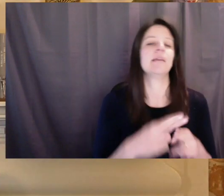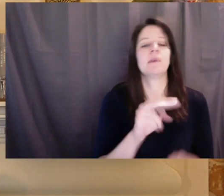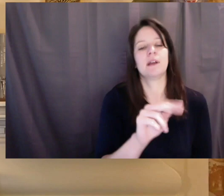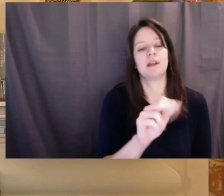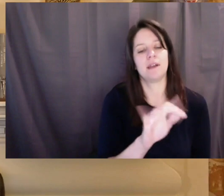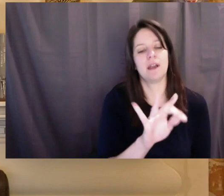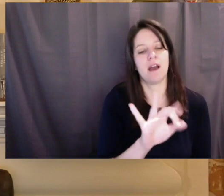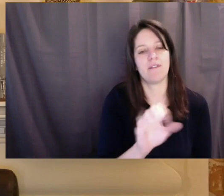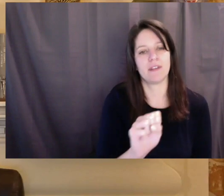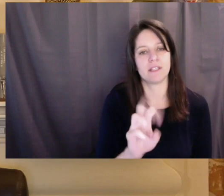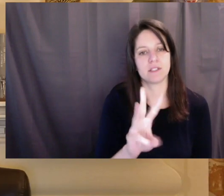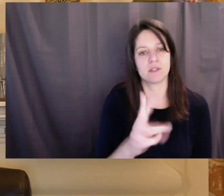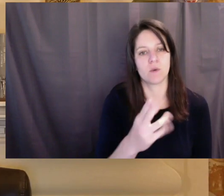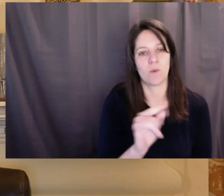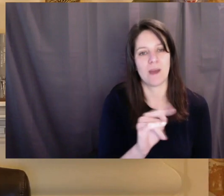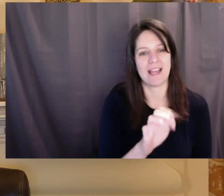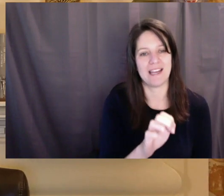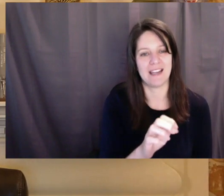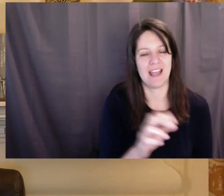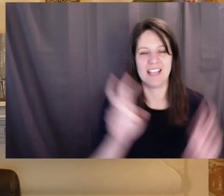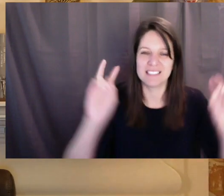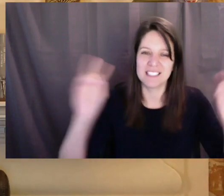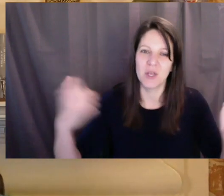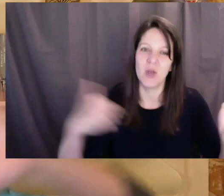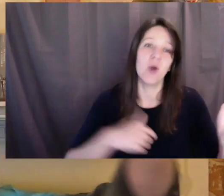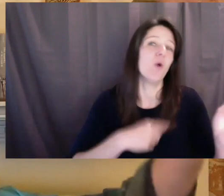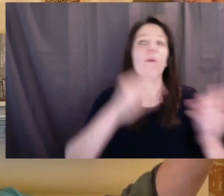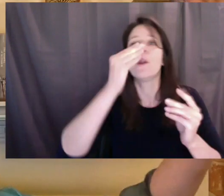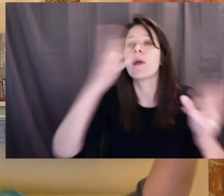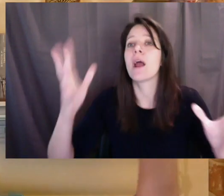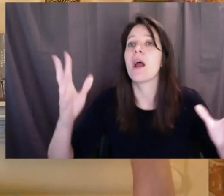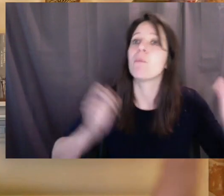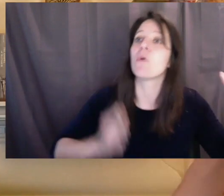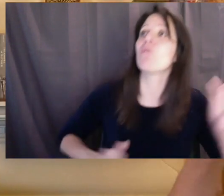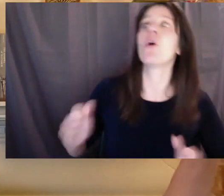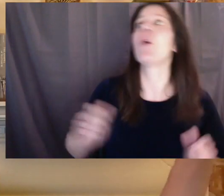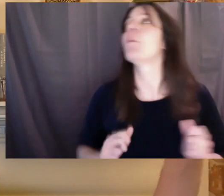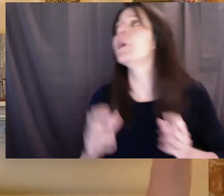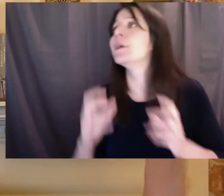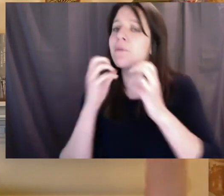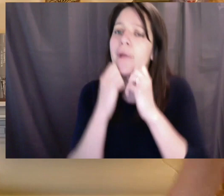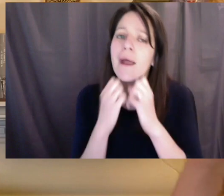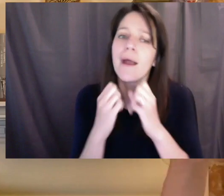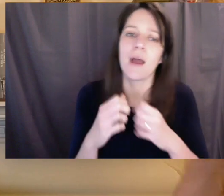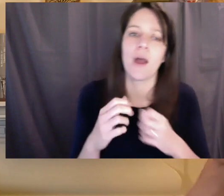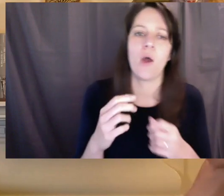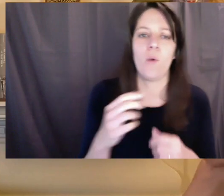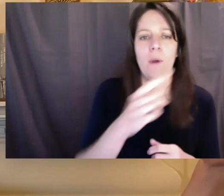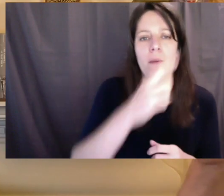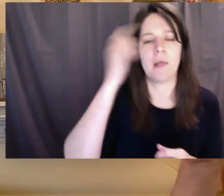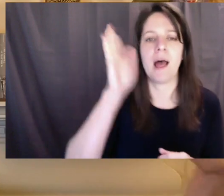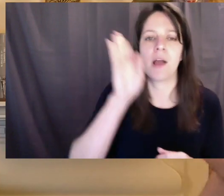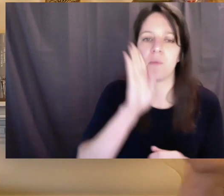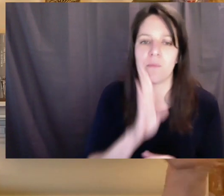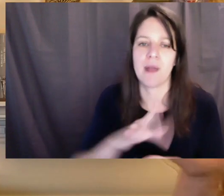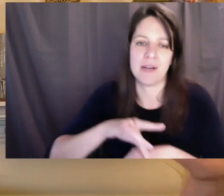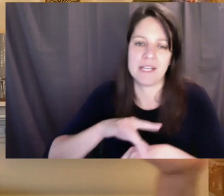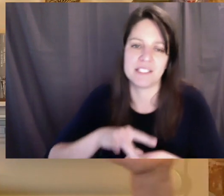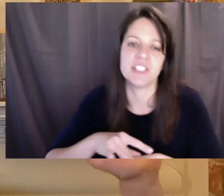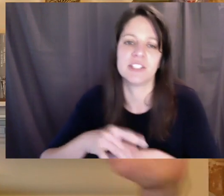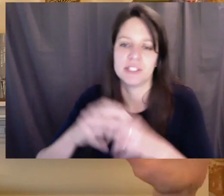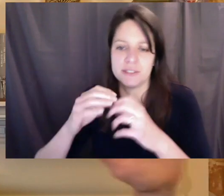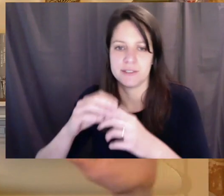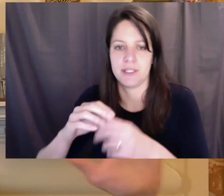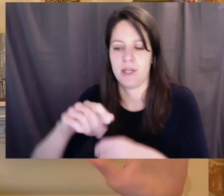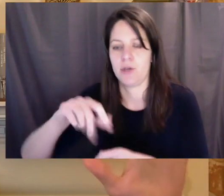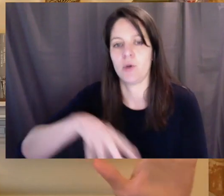is by a local artist, Nafis White. And the mural says, "We are not interested in the performance of care where Black,